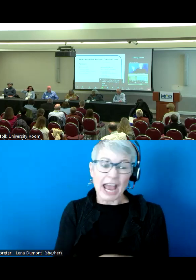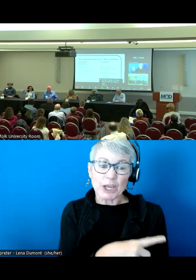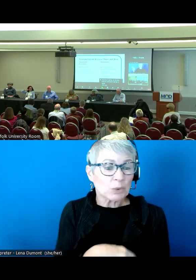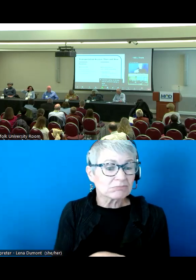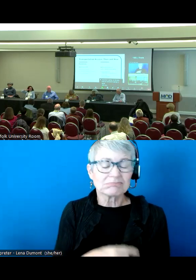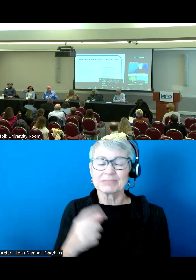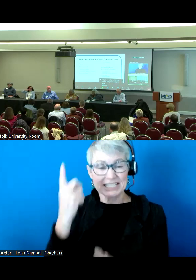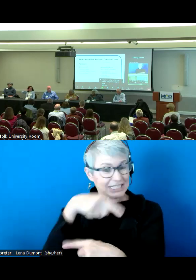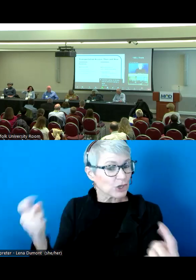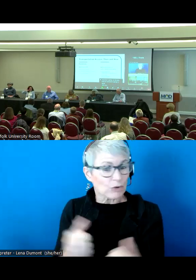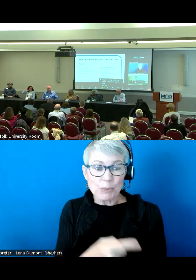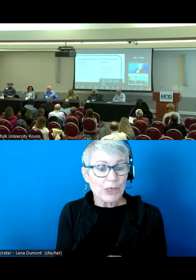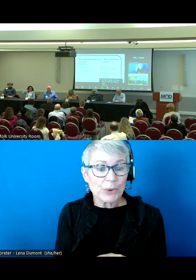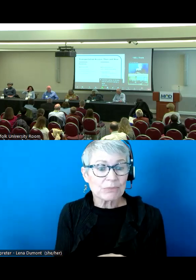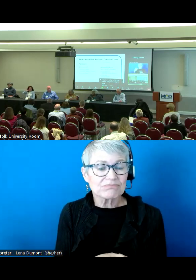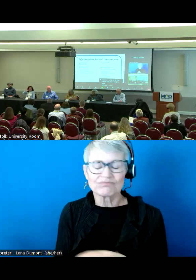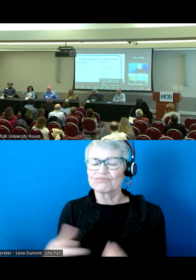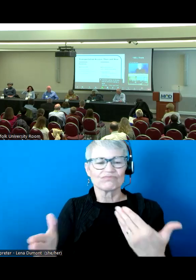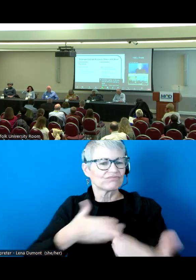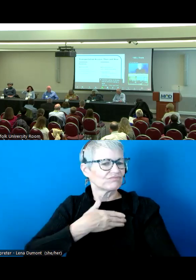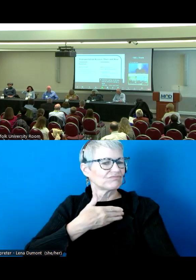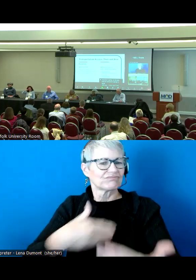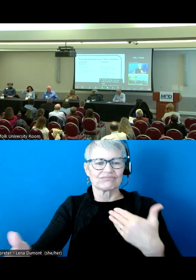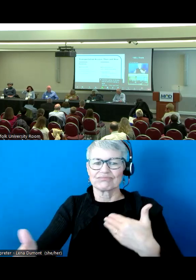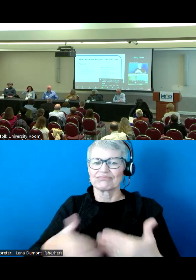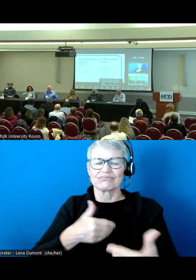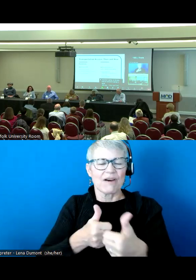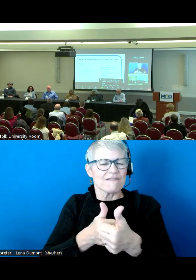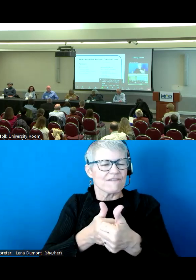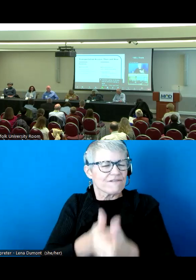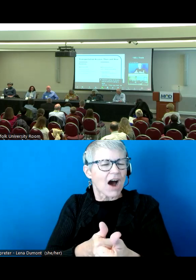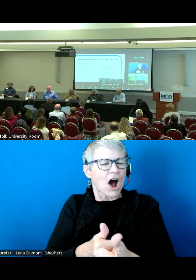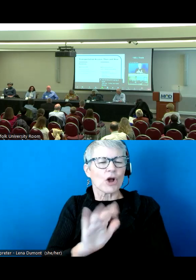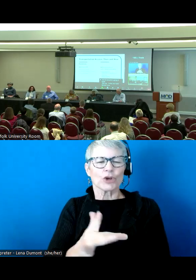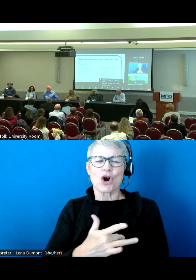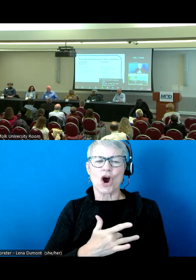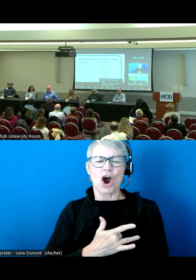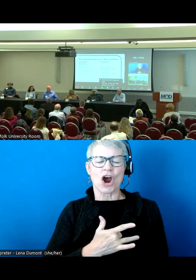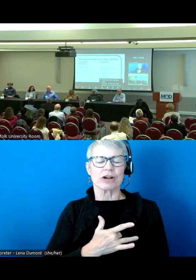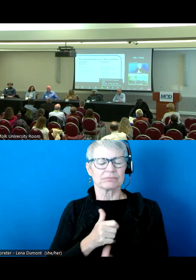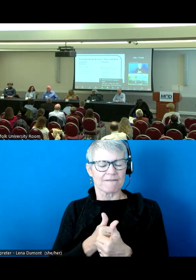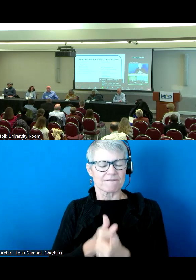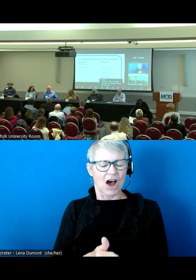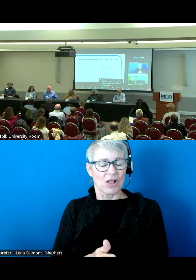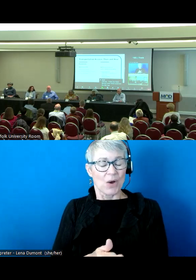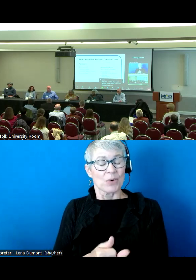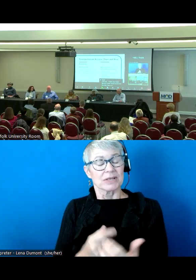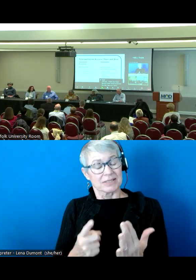Follow your heart. Because sometimes you may even lose your friends.